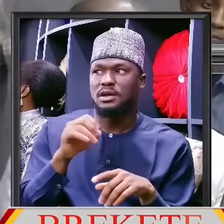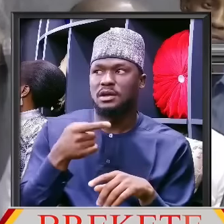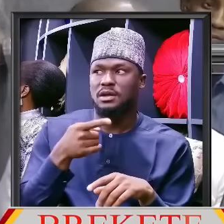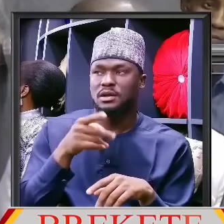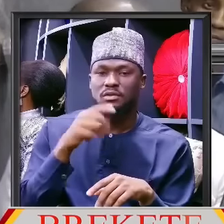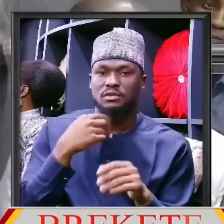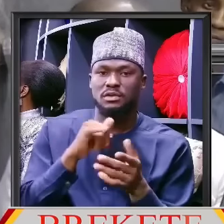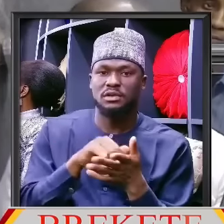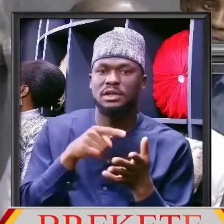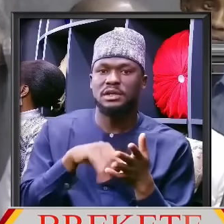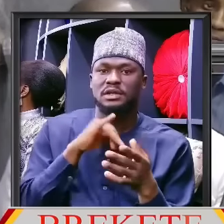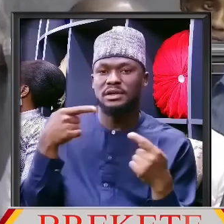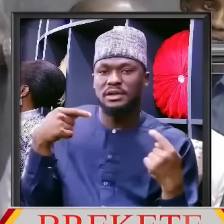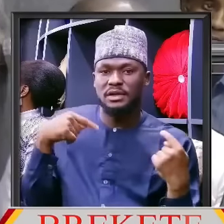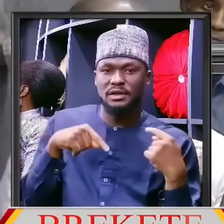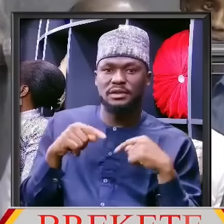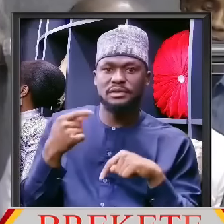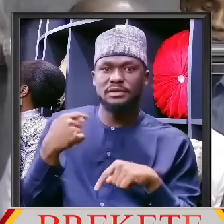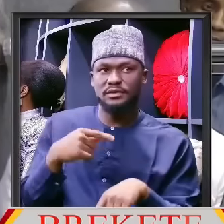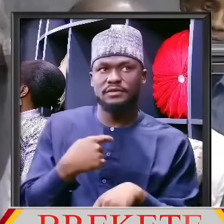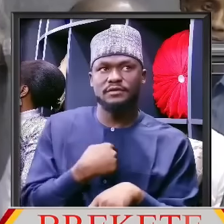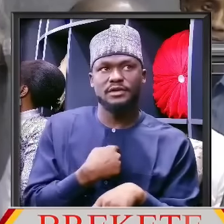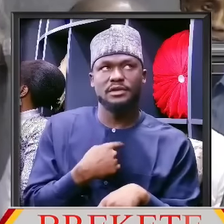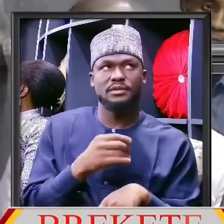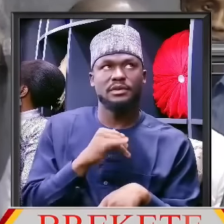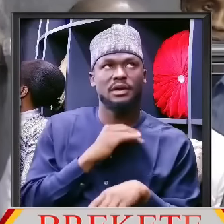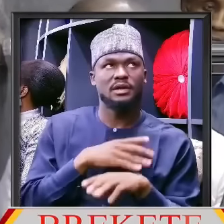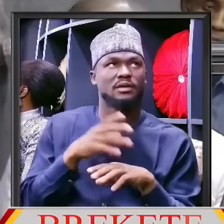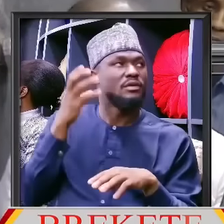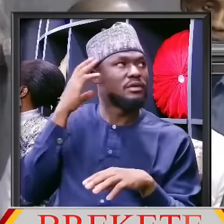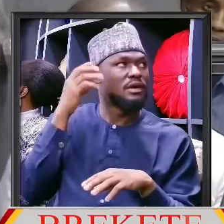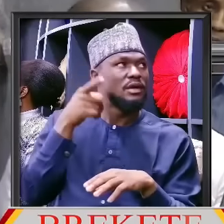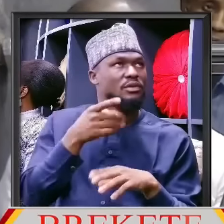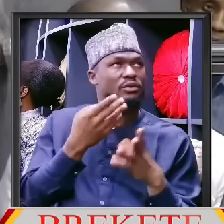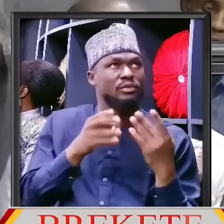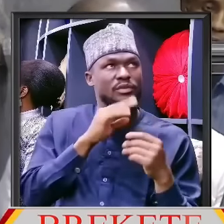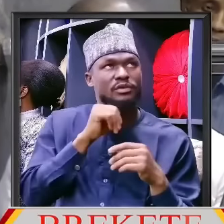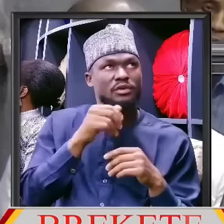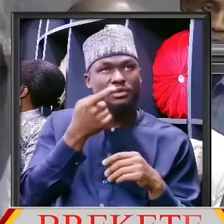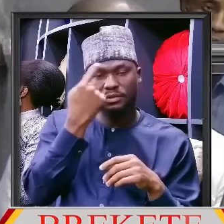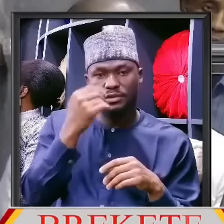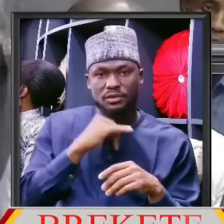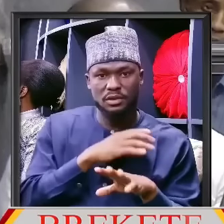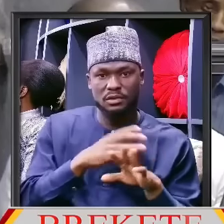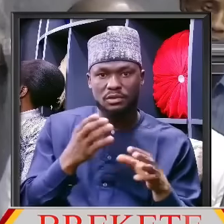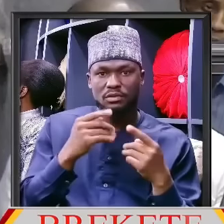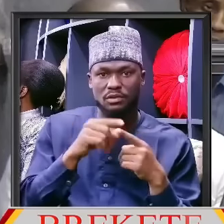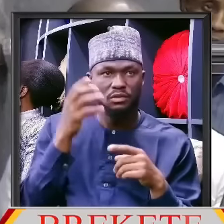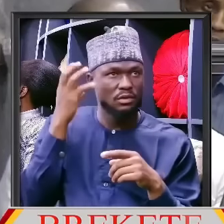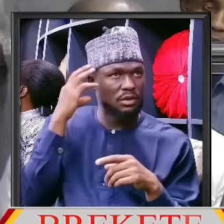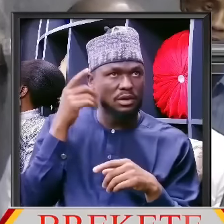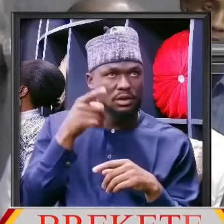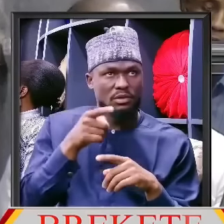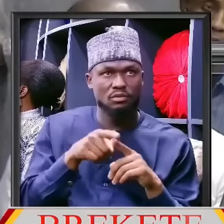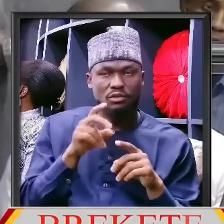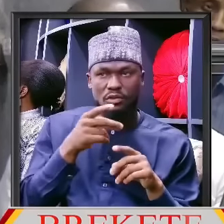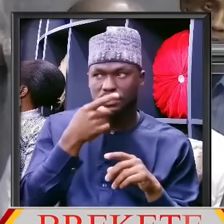they say, this thing, they pain me, this thing, they pain me. I no hear you, maybe it no be because I no one hear you, but because